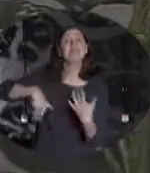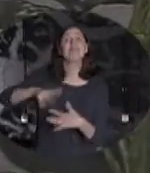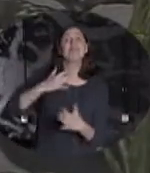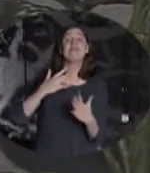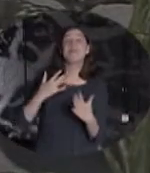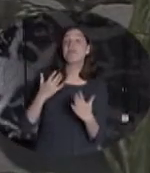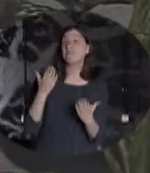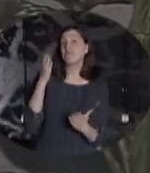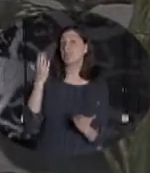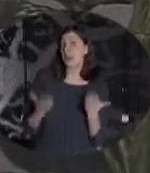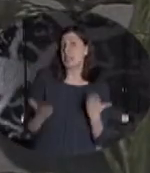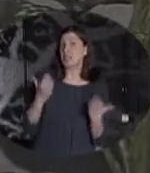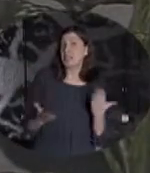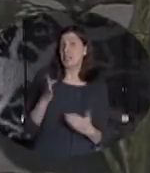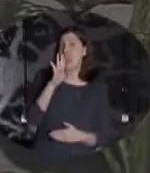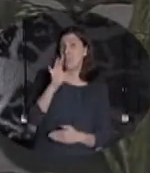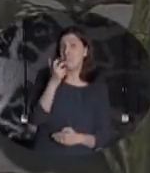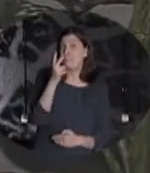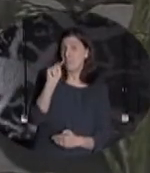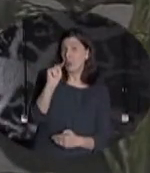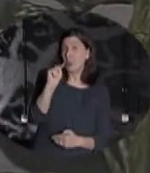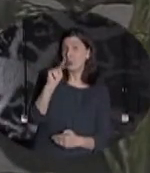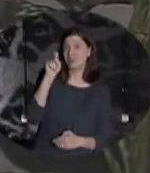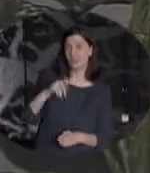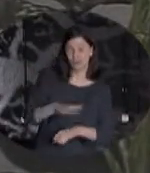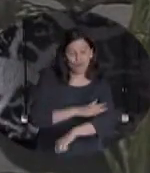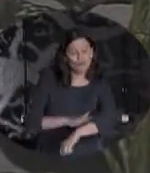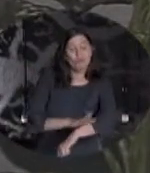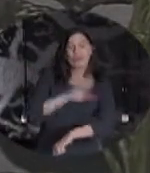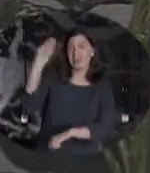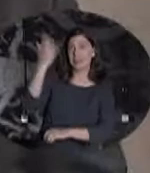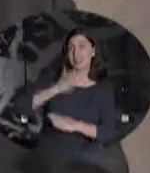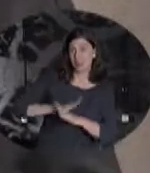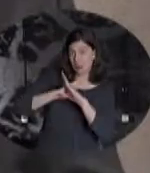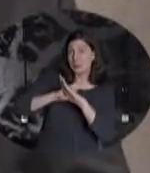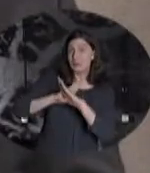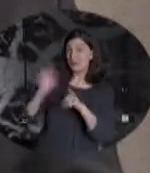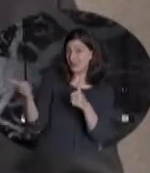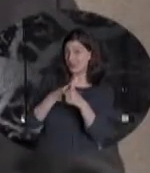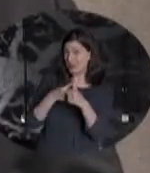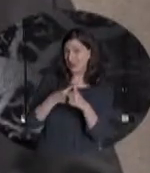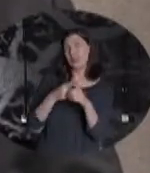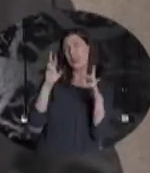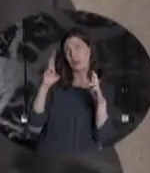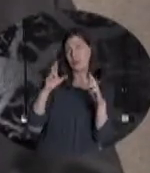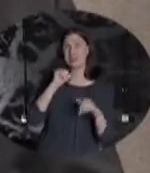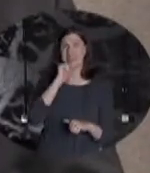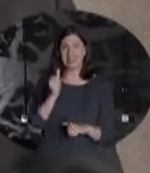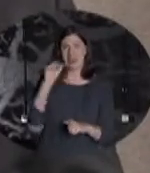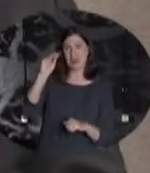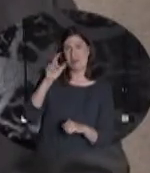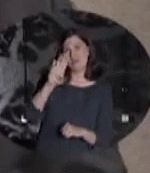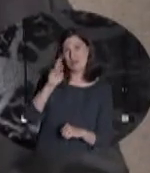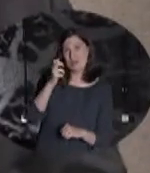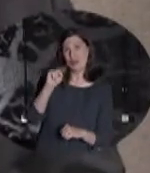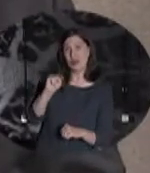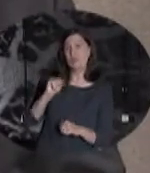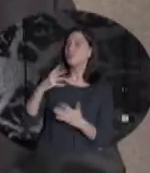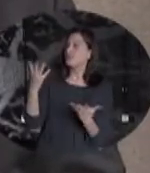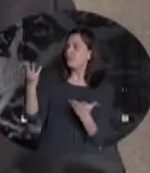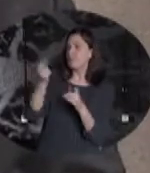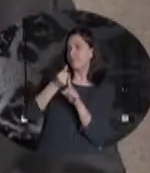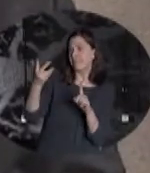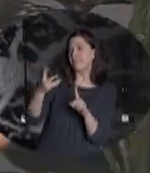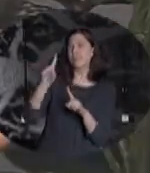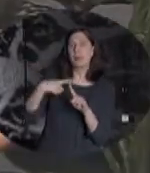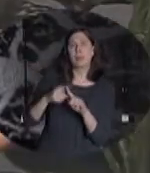gonna possibly get burnt, so we need to apply some sunscreen. Well, hopefully, usually we the won't first get step. Burnt, hopefully, yeah. We won't get burnt. But absolutely. Talk to us about sunscreen, and is